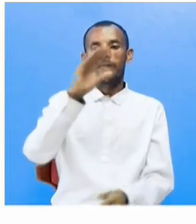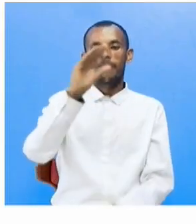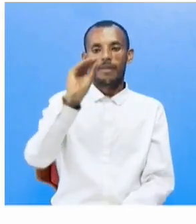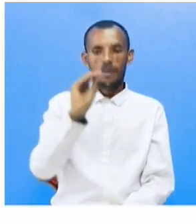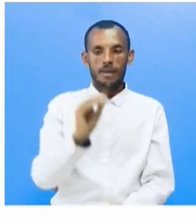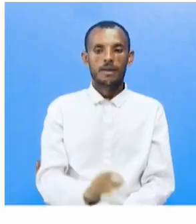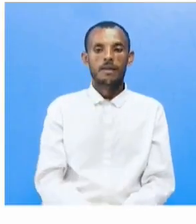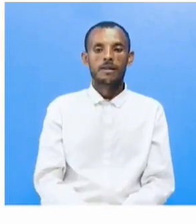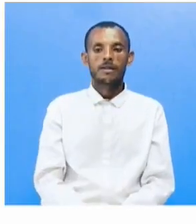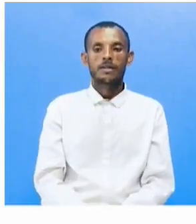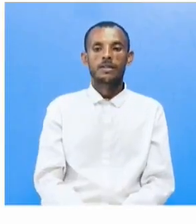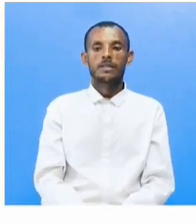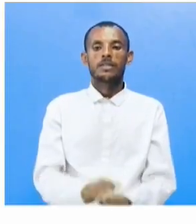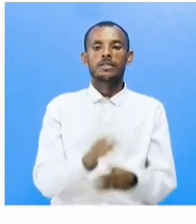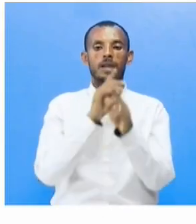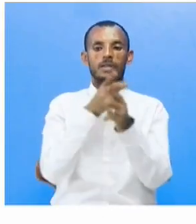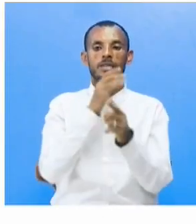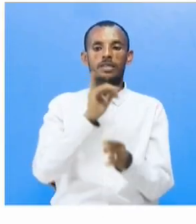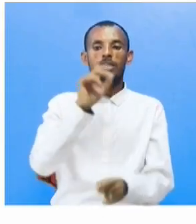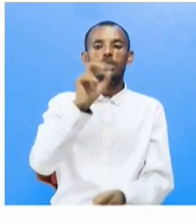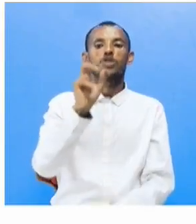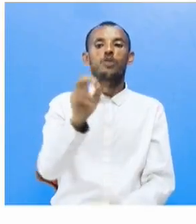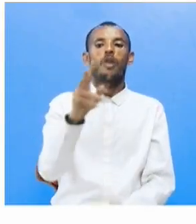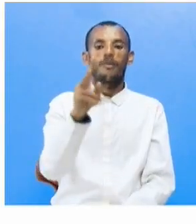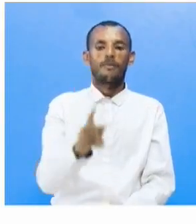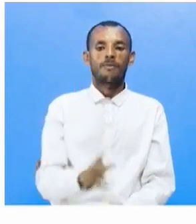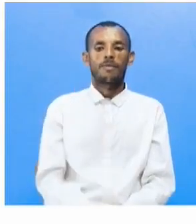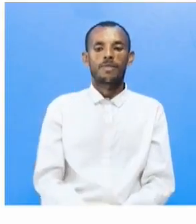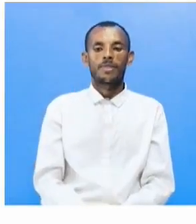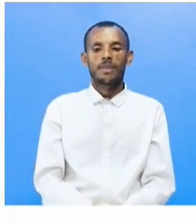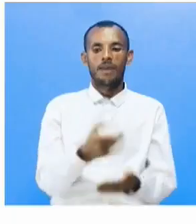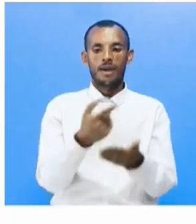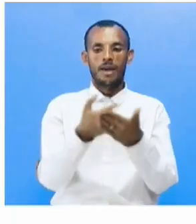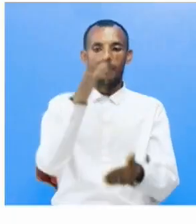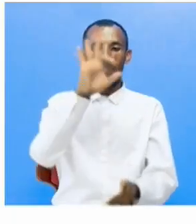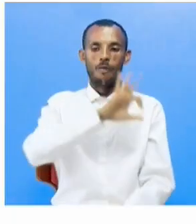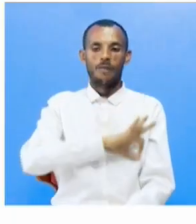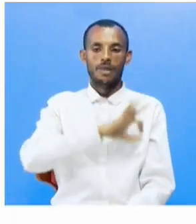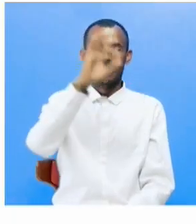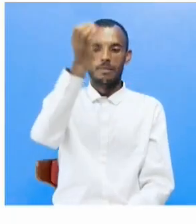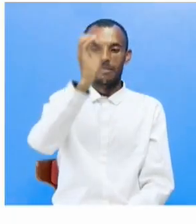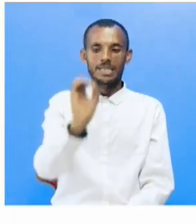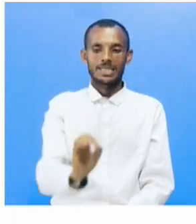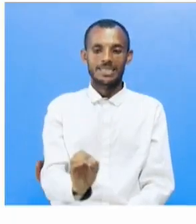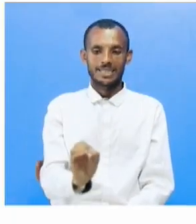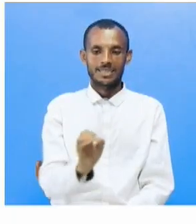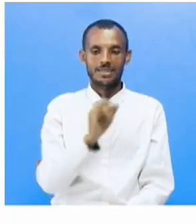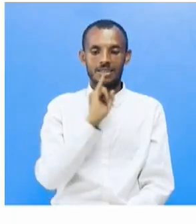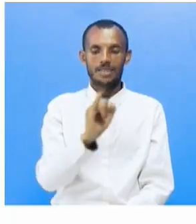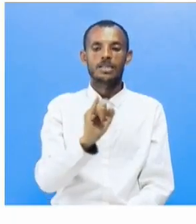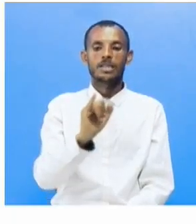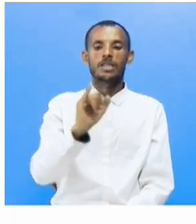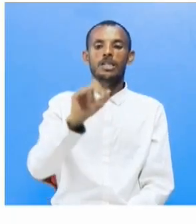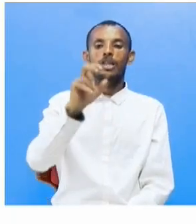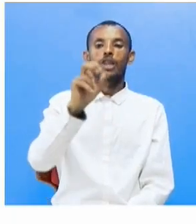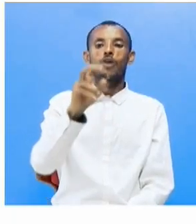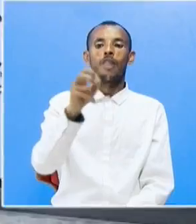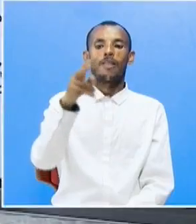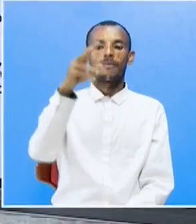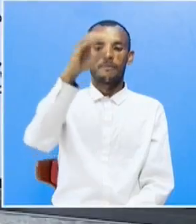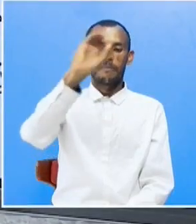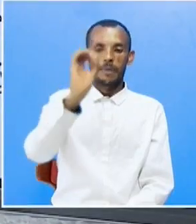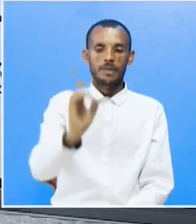50. Therefore, 12. Therefore, his profit percentage is 12%. That's